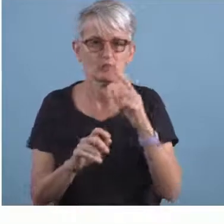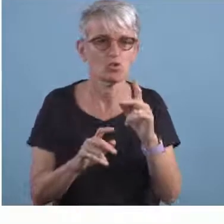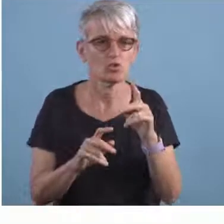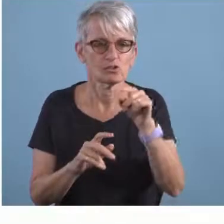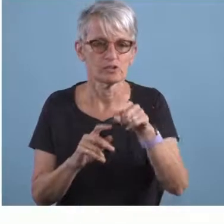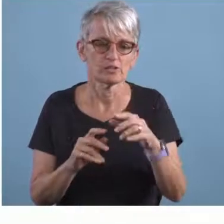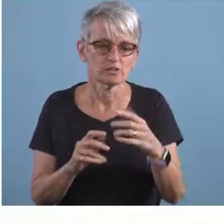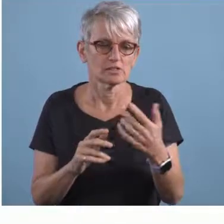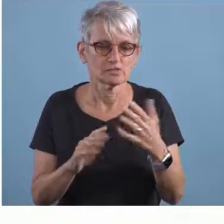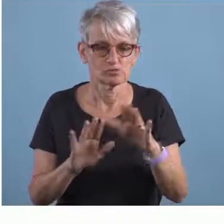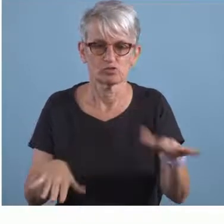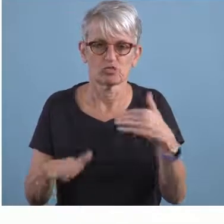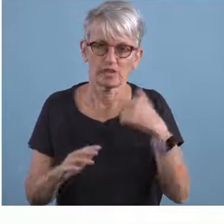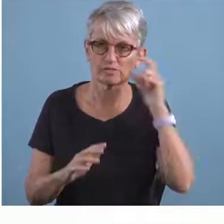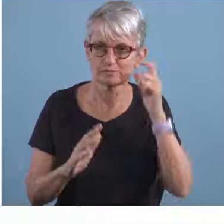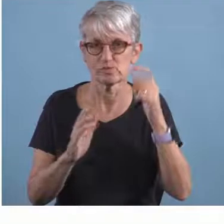technology.